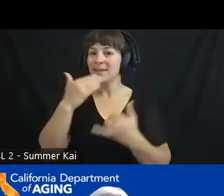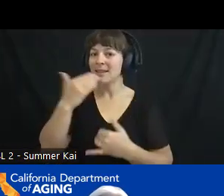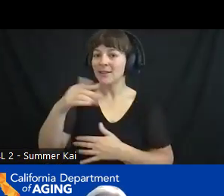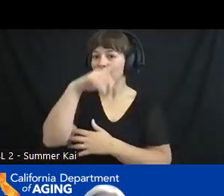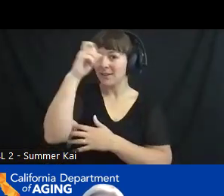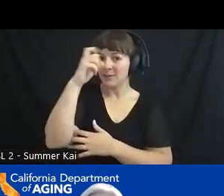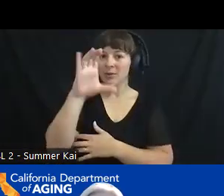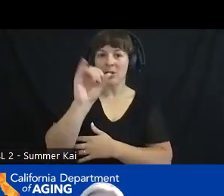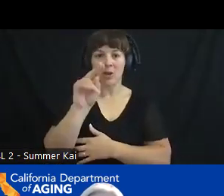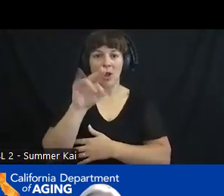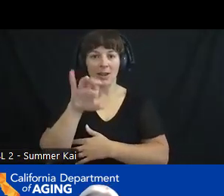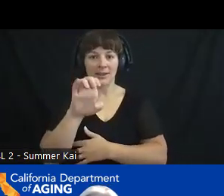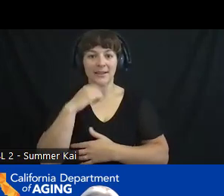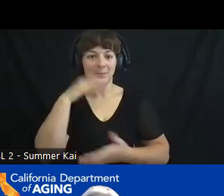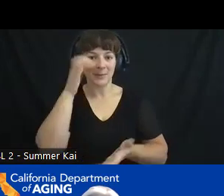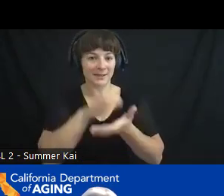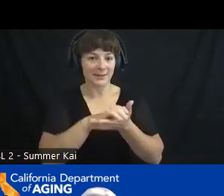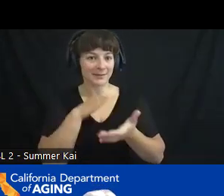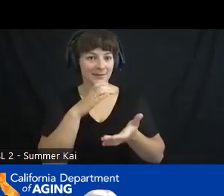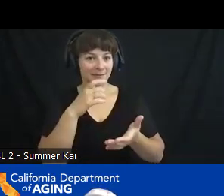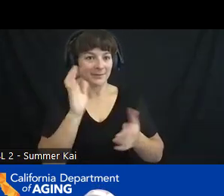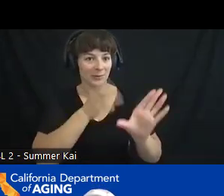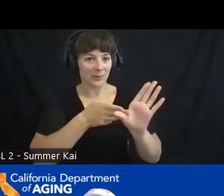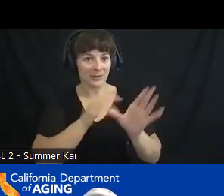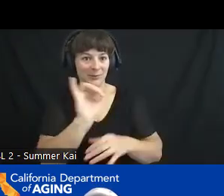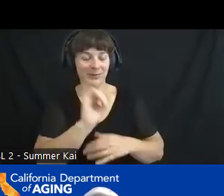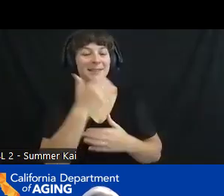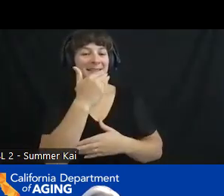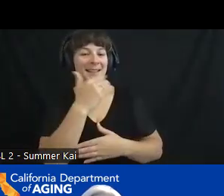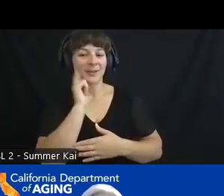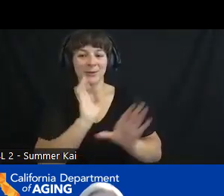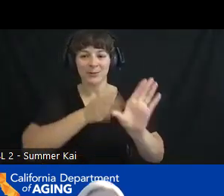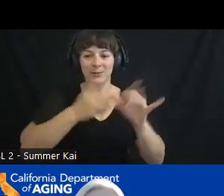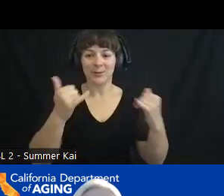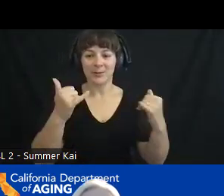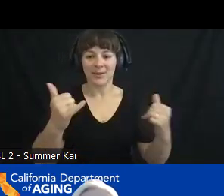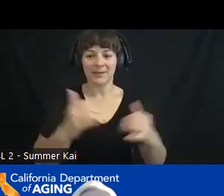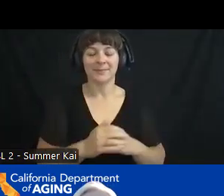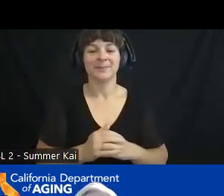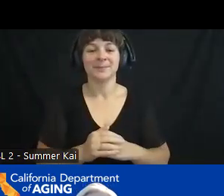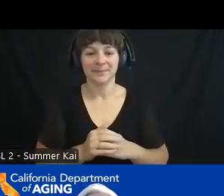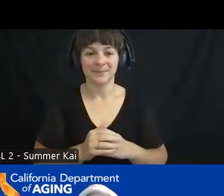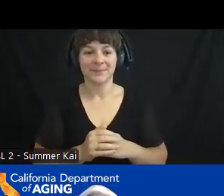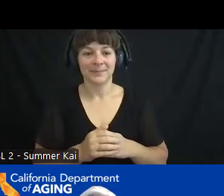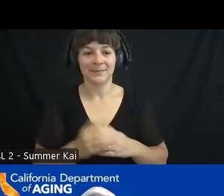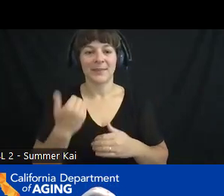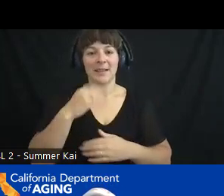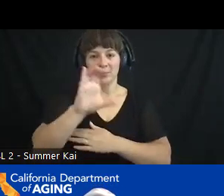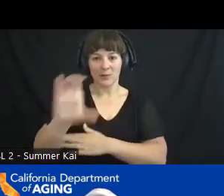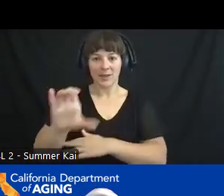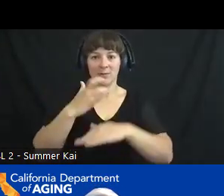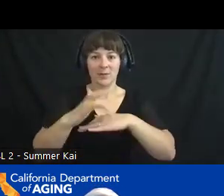and Connie, I believe, is our new ASL person. So thank you for joining us today. We have closed